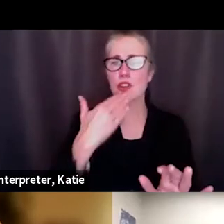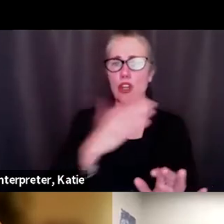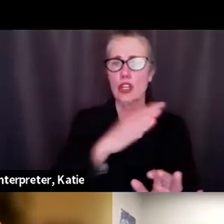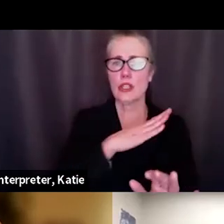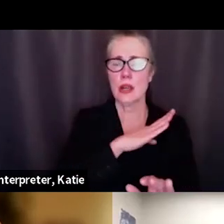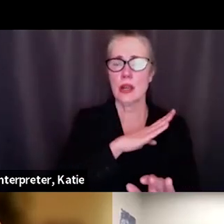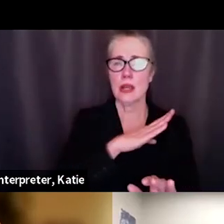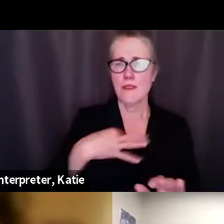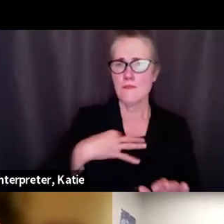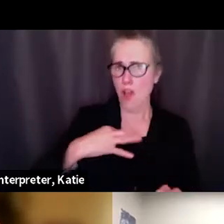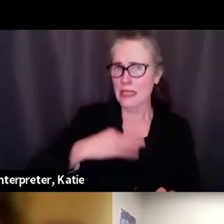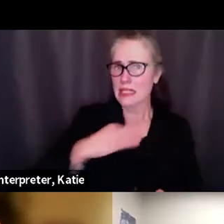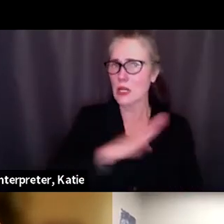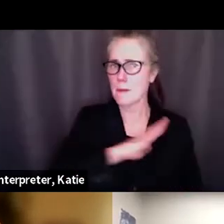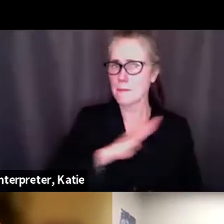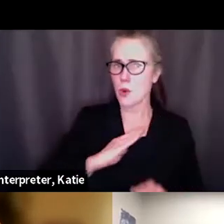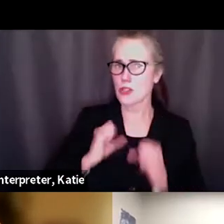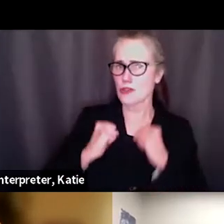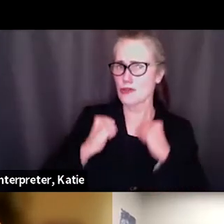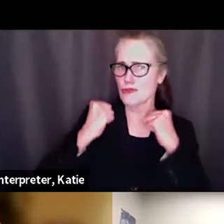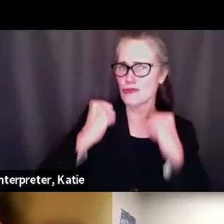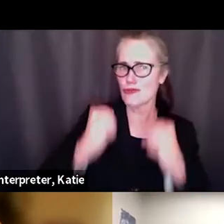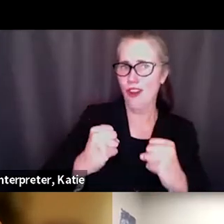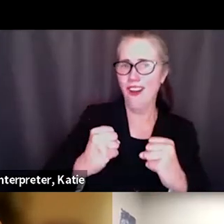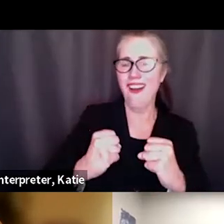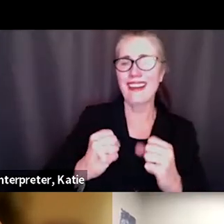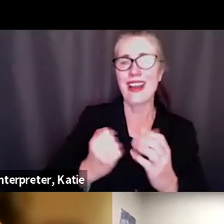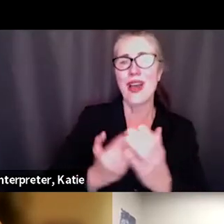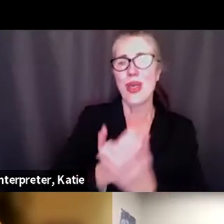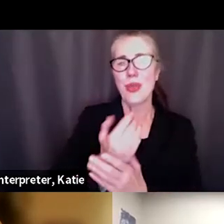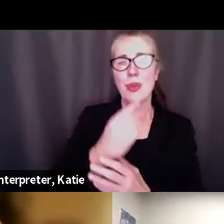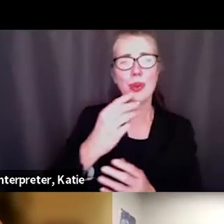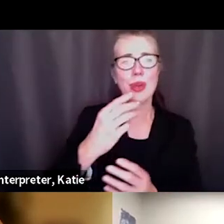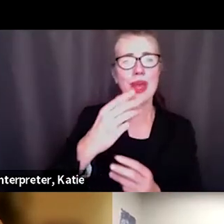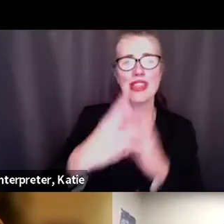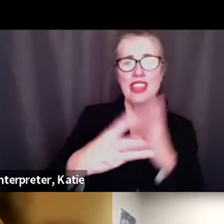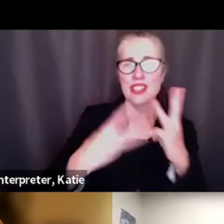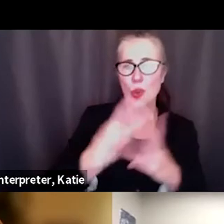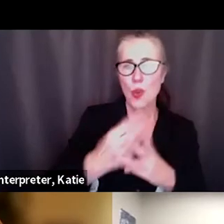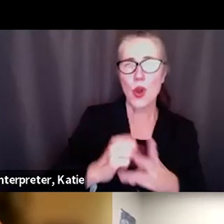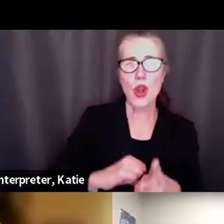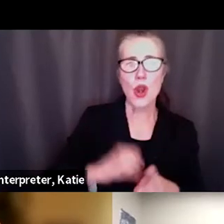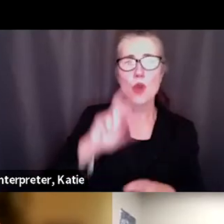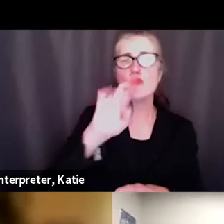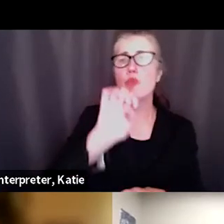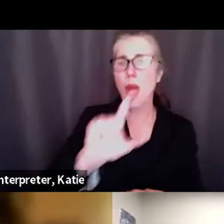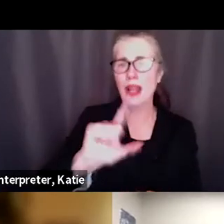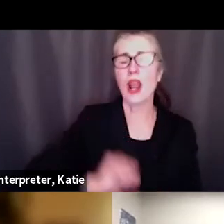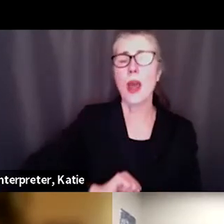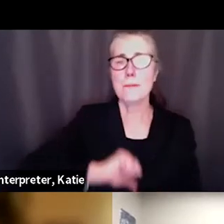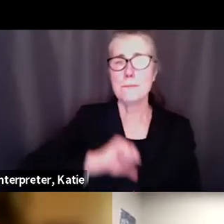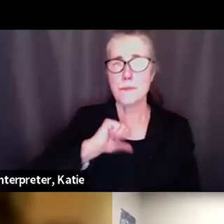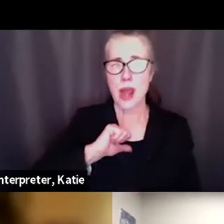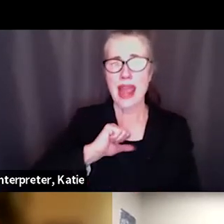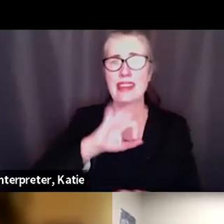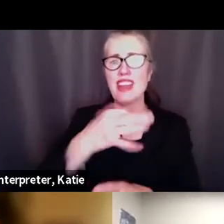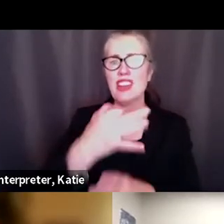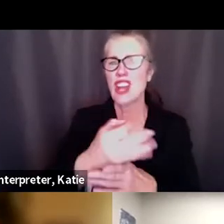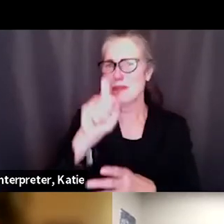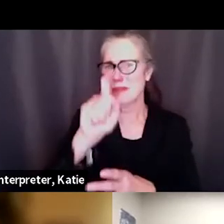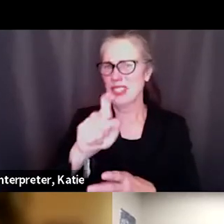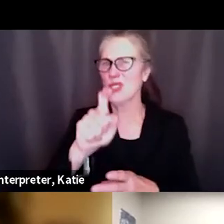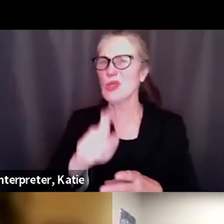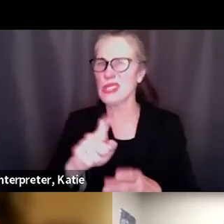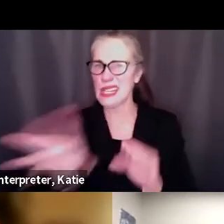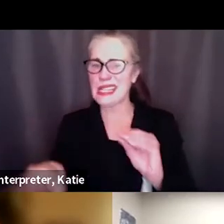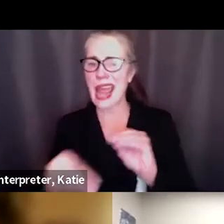volunteers with through the world pride foundation and through parents who are eager to help but you're going to need a professional